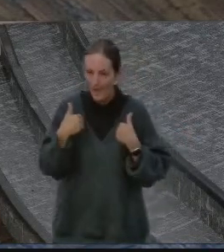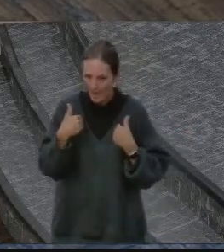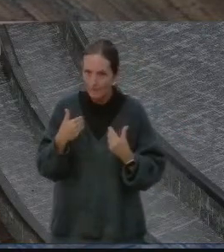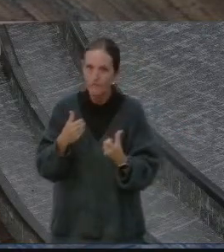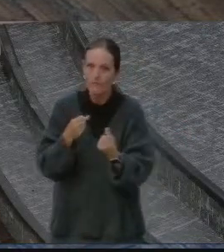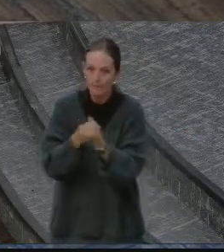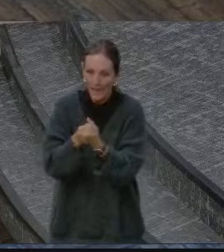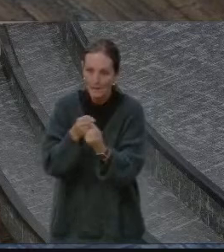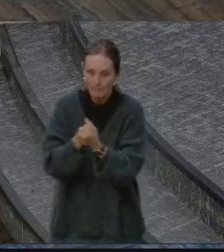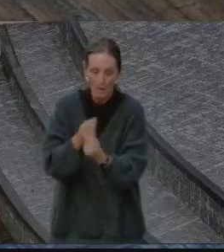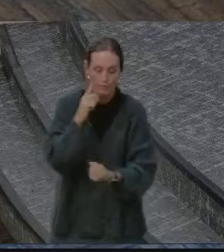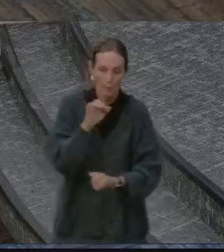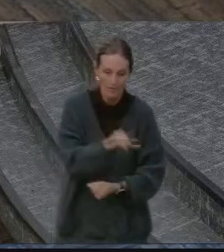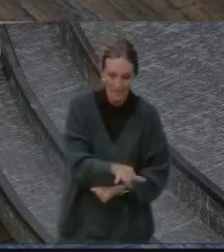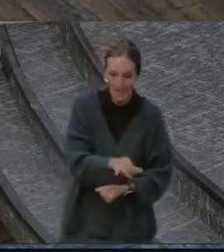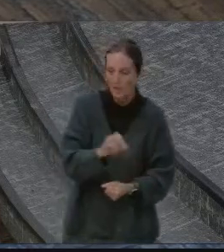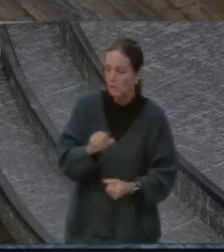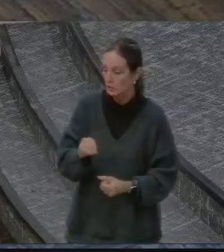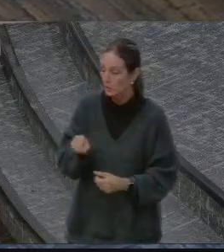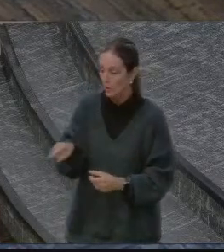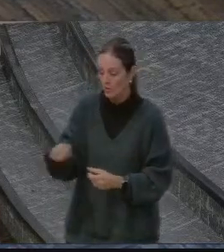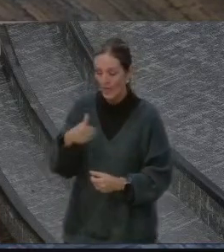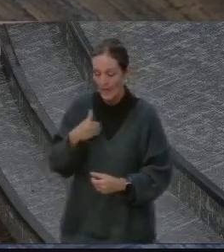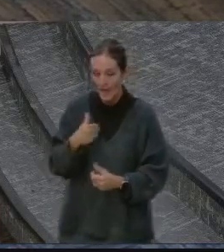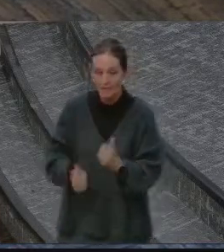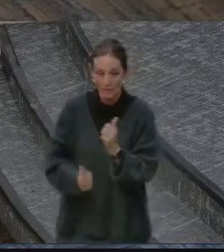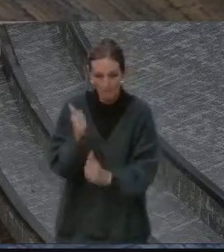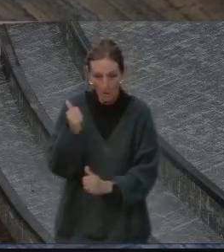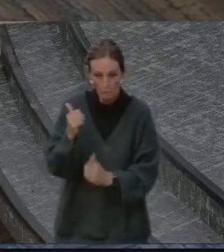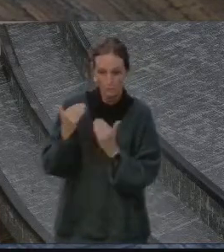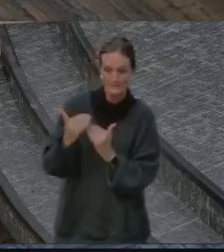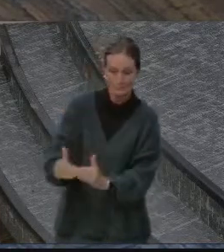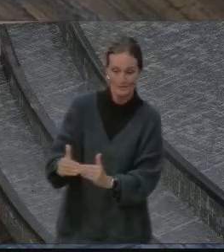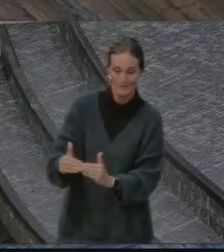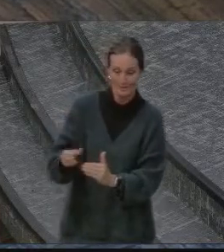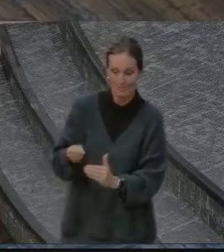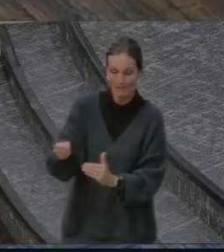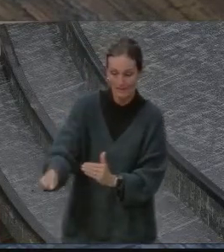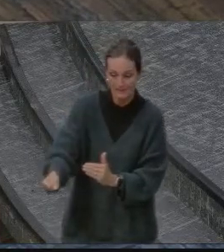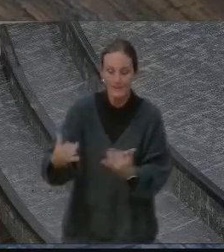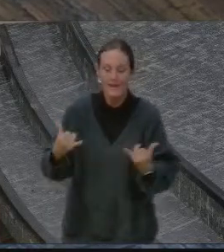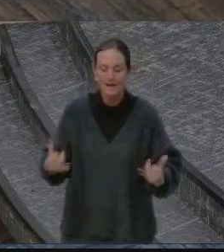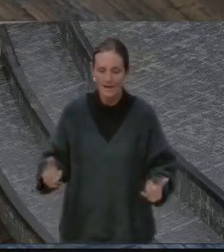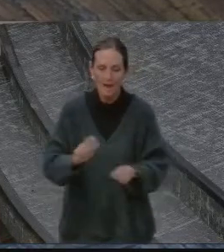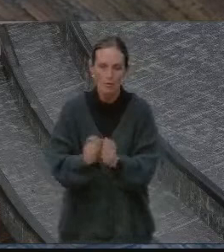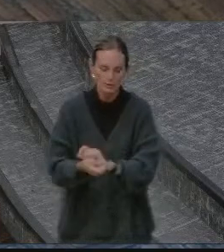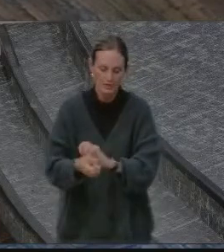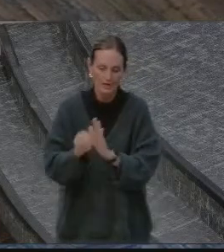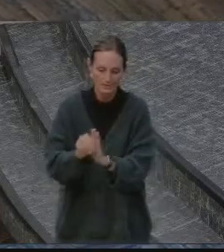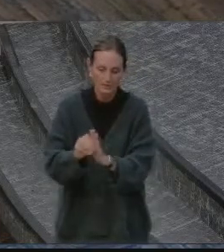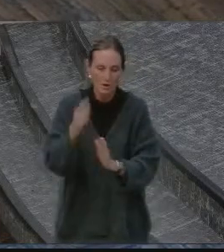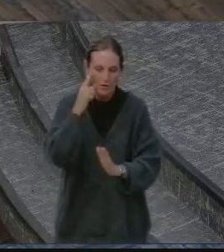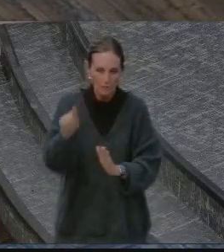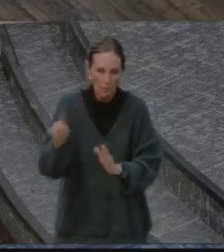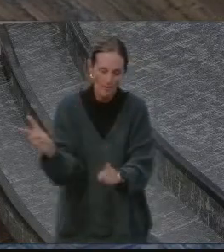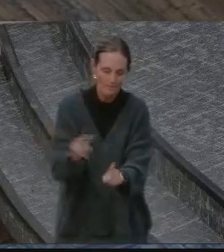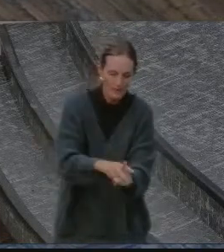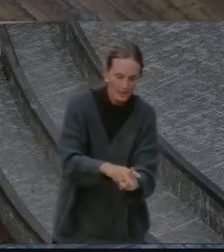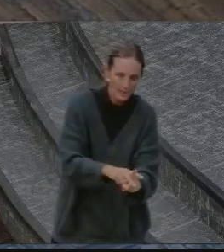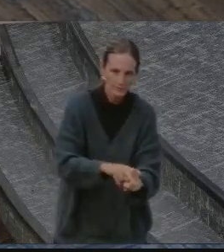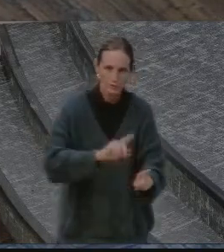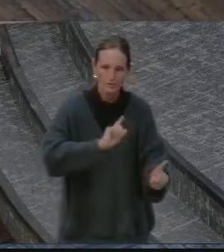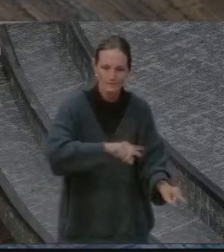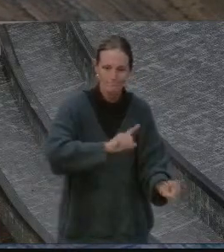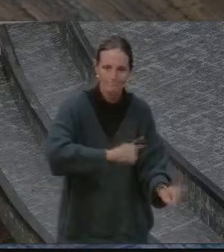that with students who are coming back from most restrictive placements, but now we're looking at shifting that model into students who are high flyers.